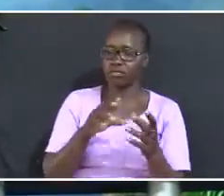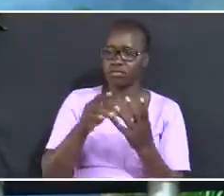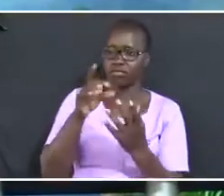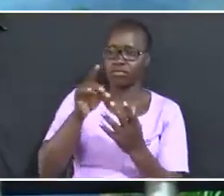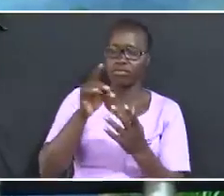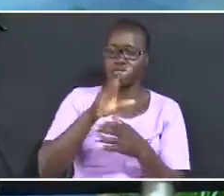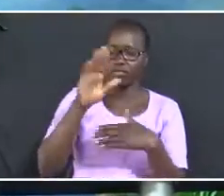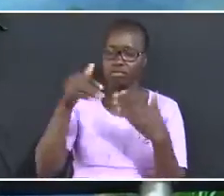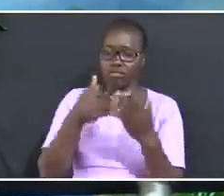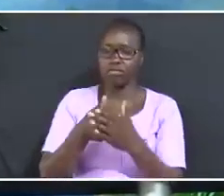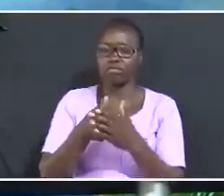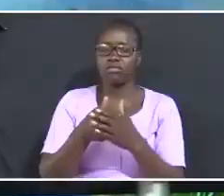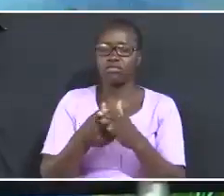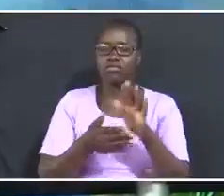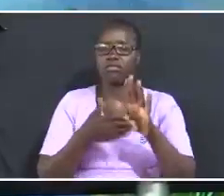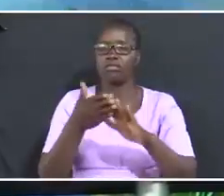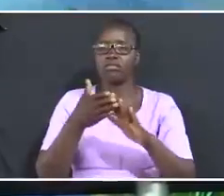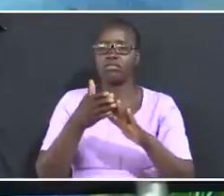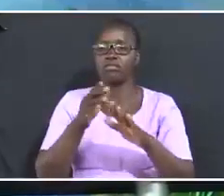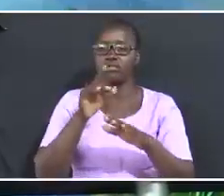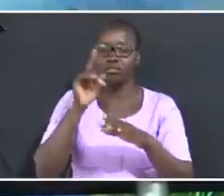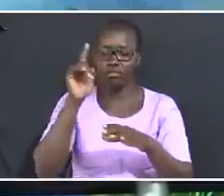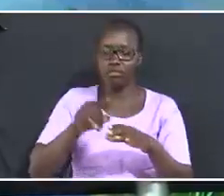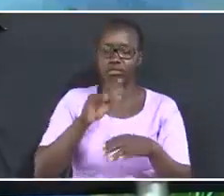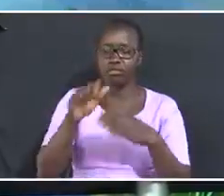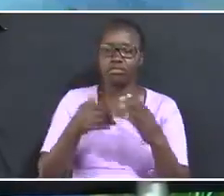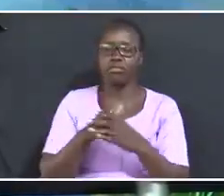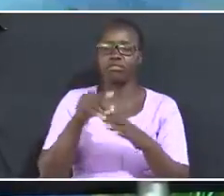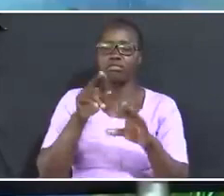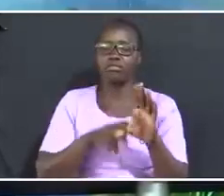the internal freedom we must all seek.